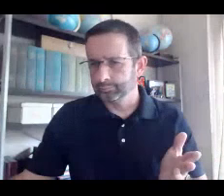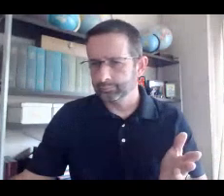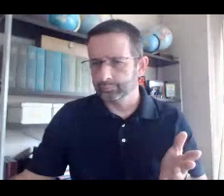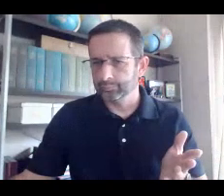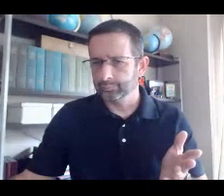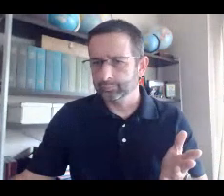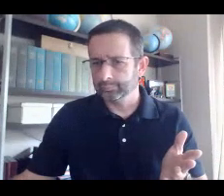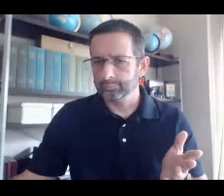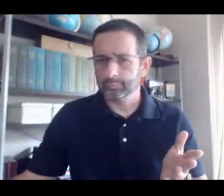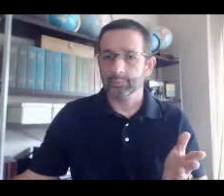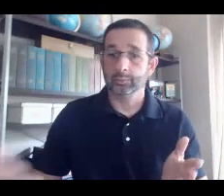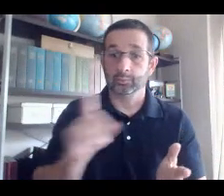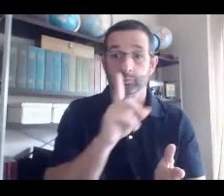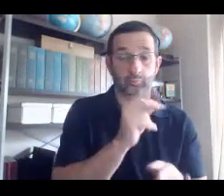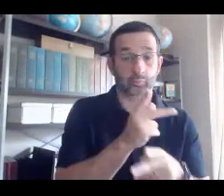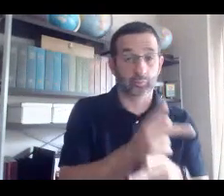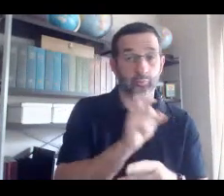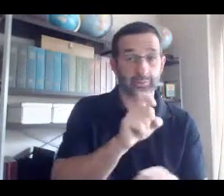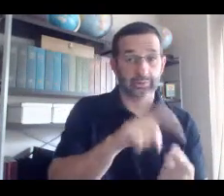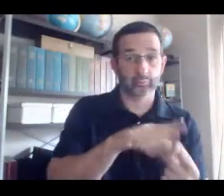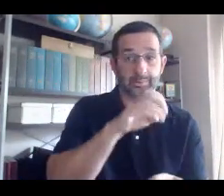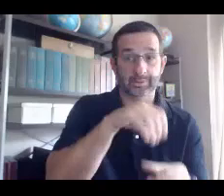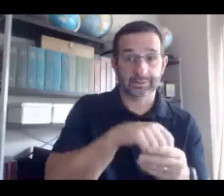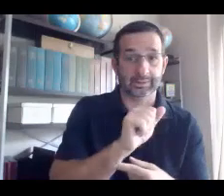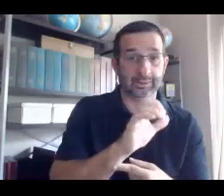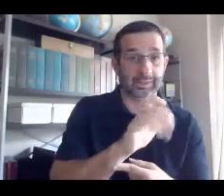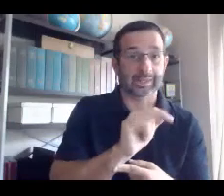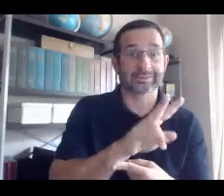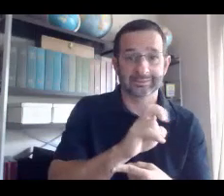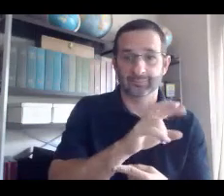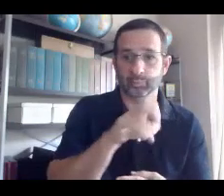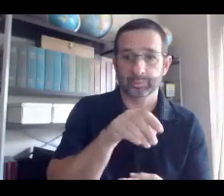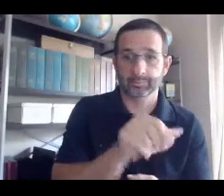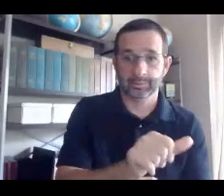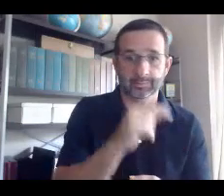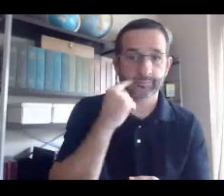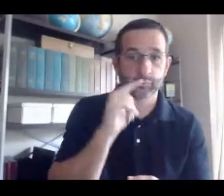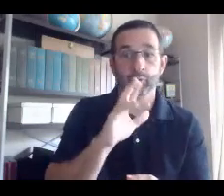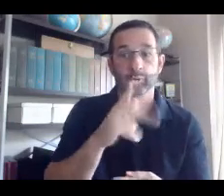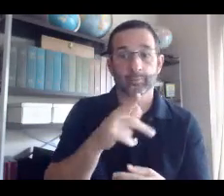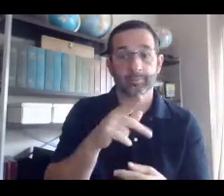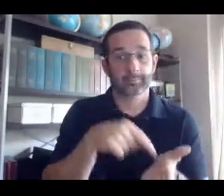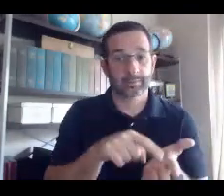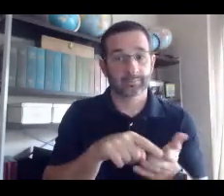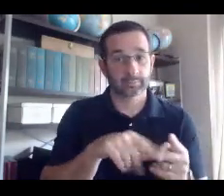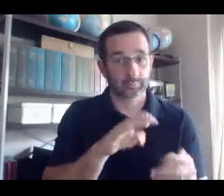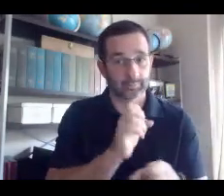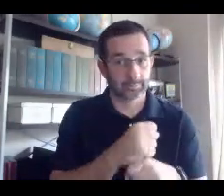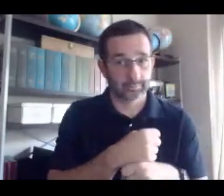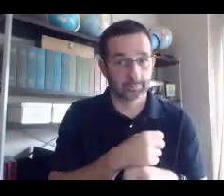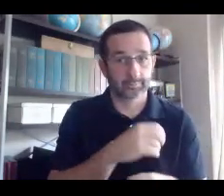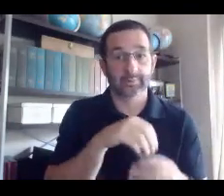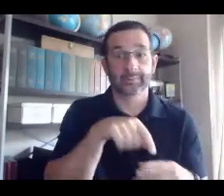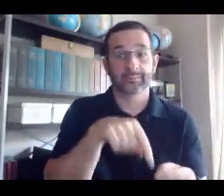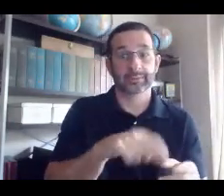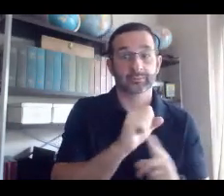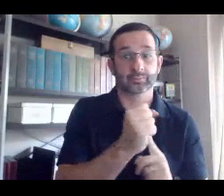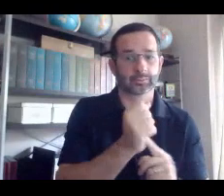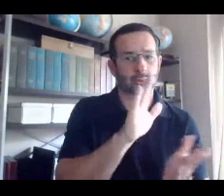And let me look at the rest of this question. And do loans have to be in active or payment